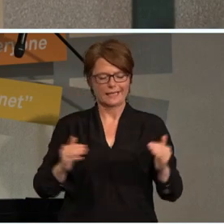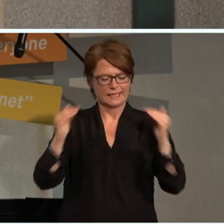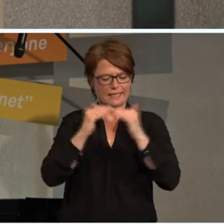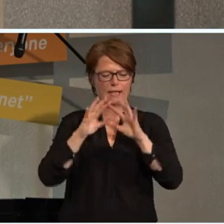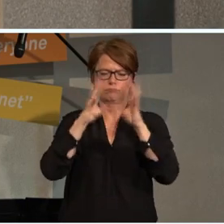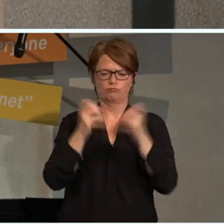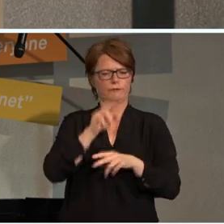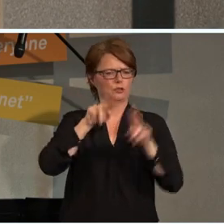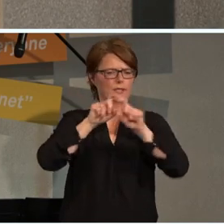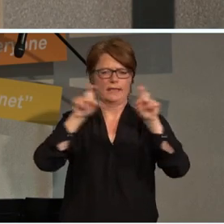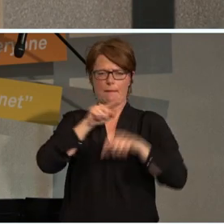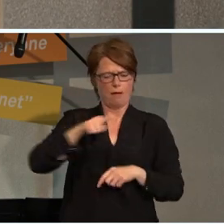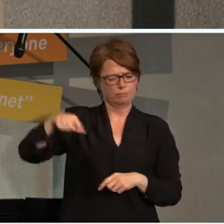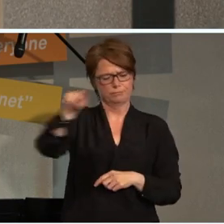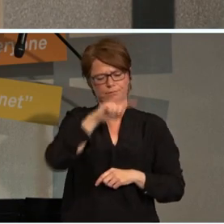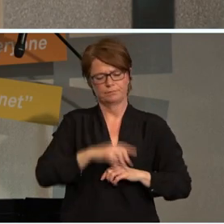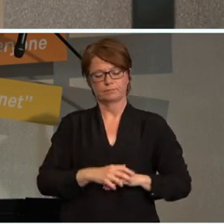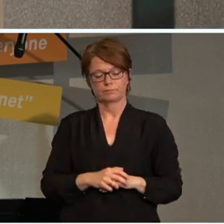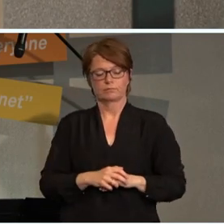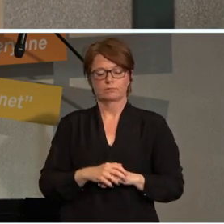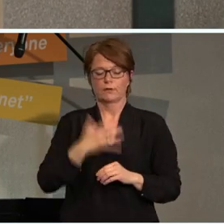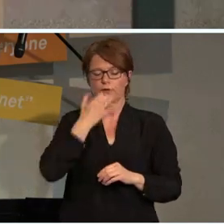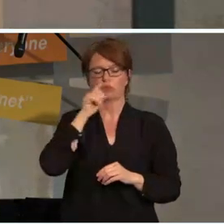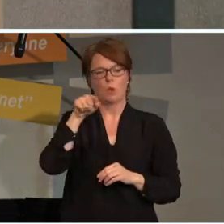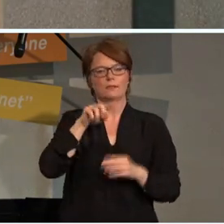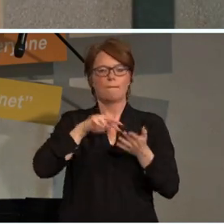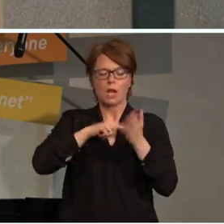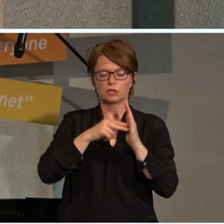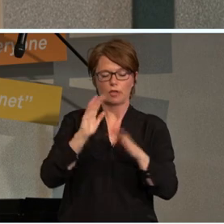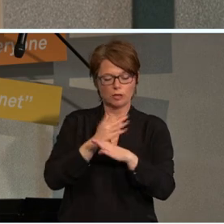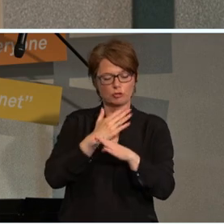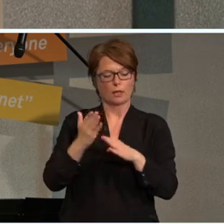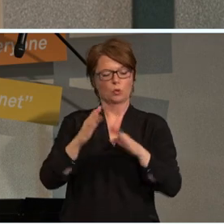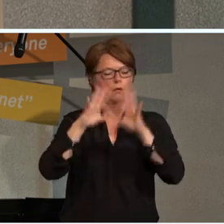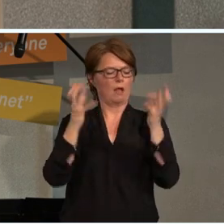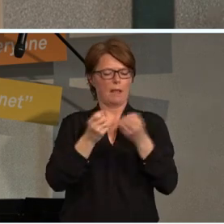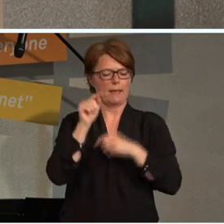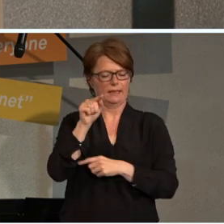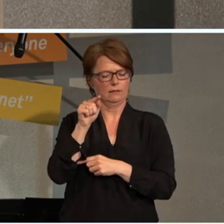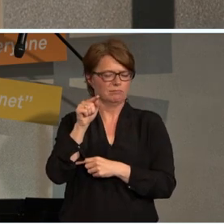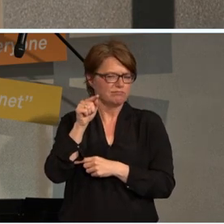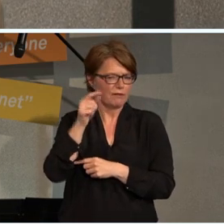be intersectional, or it's setting itself up for failure.